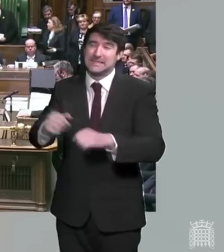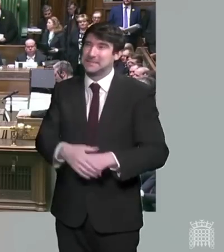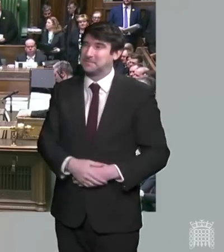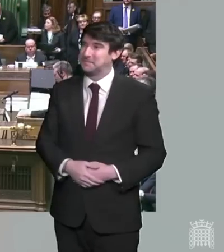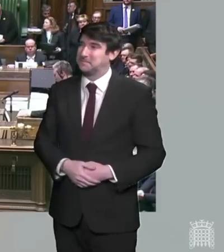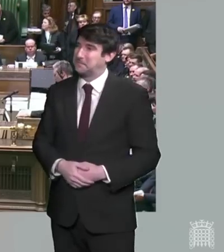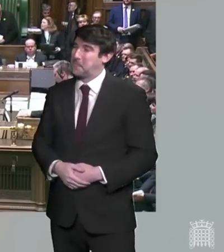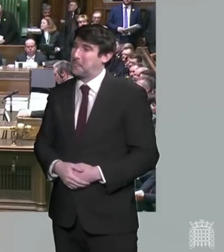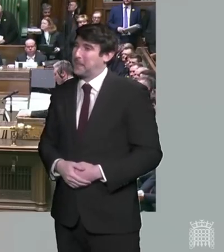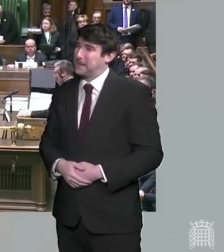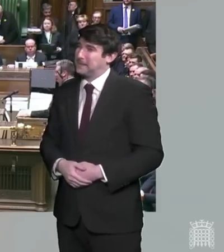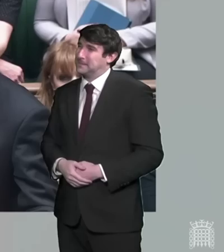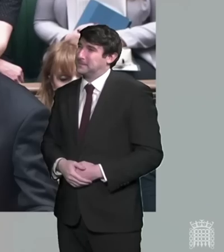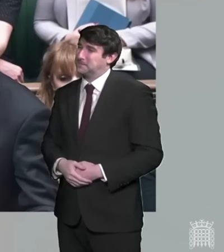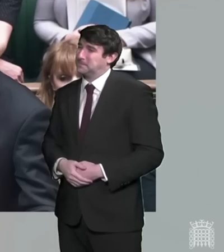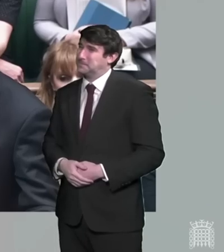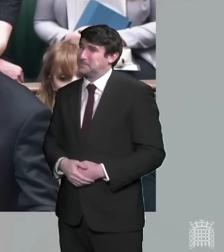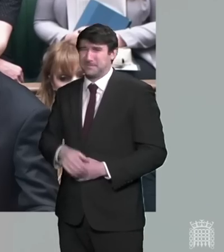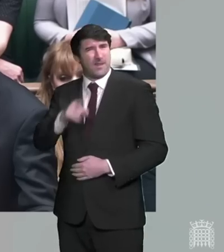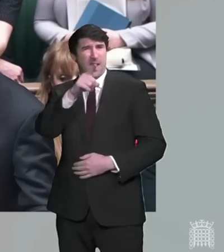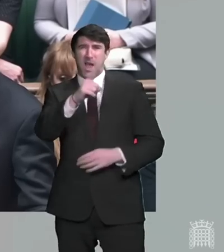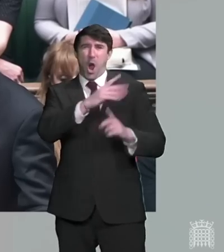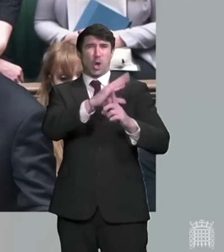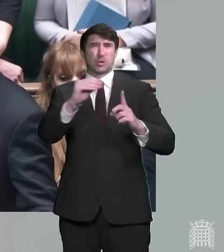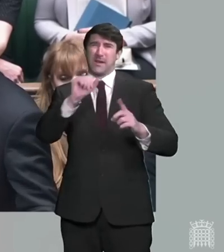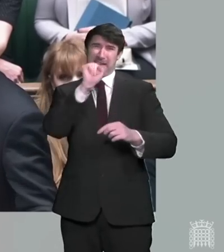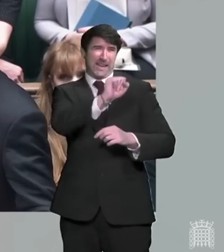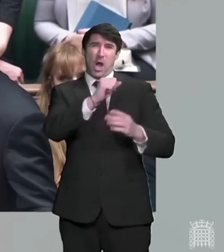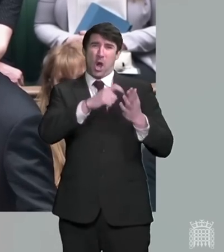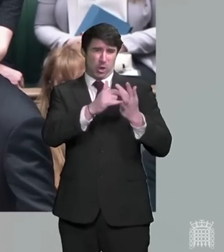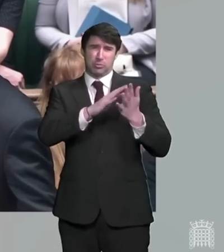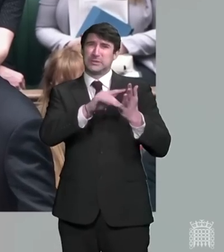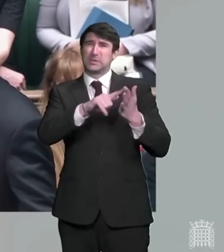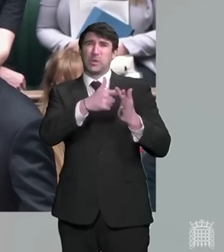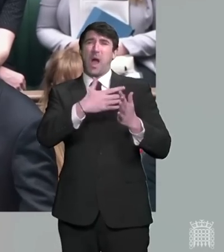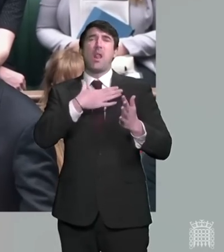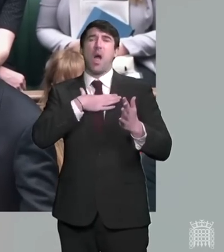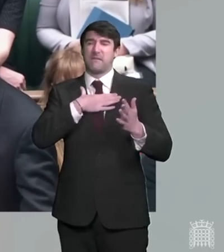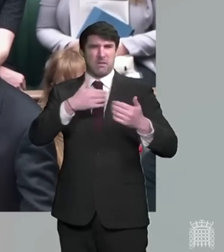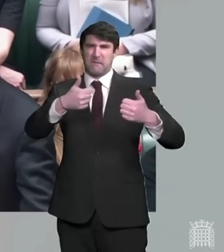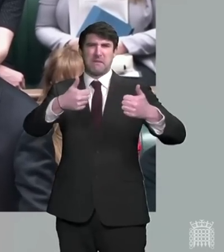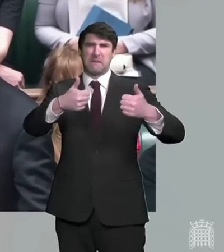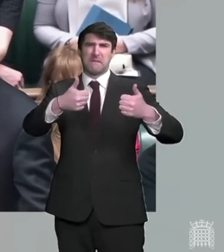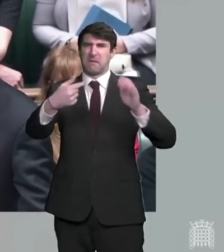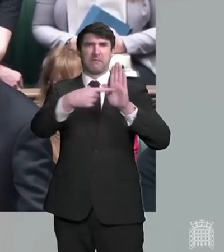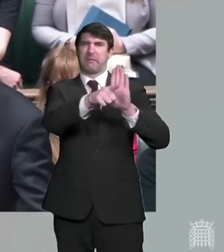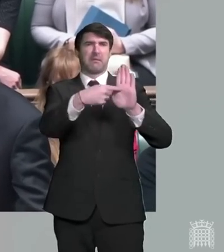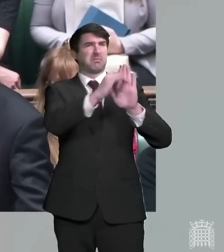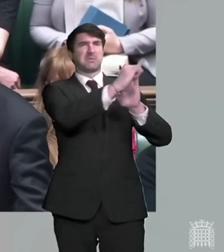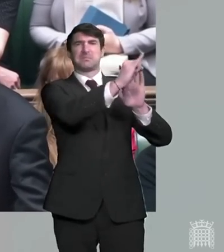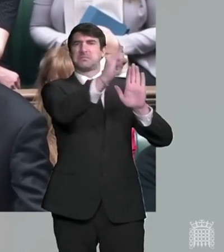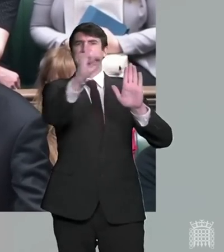Mr. Speaker, he's never happier than he's pretending everything's fine or blaming someone else. And didn't we just see it there? He is choosing